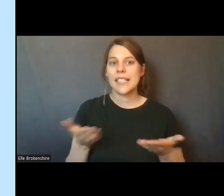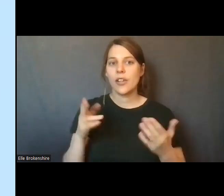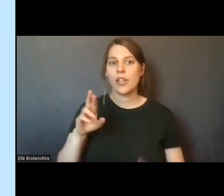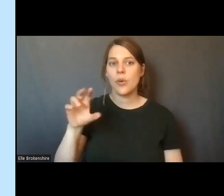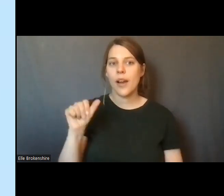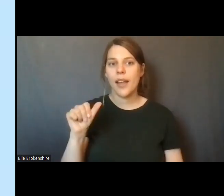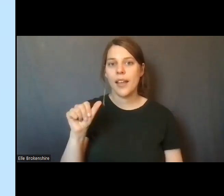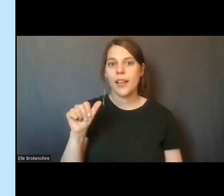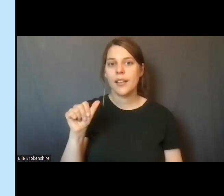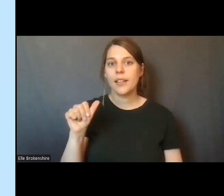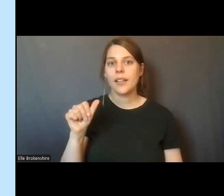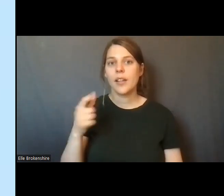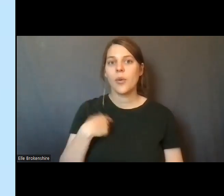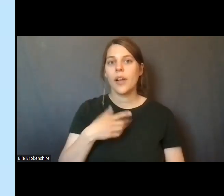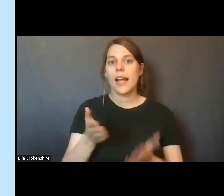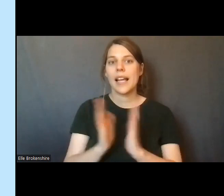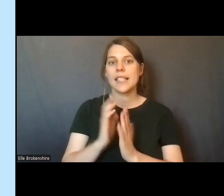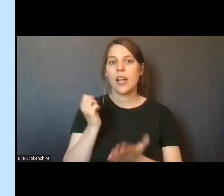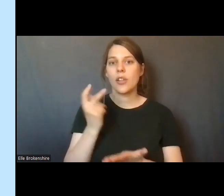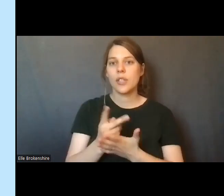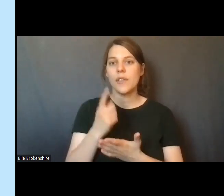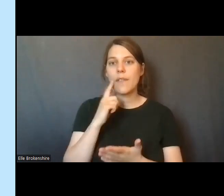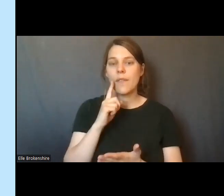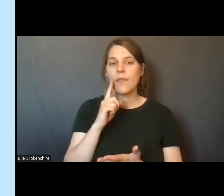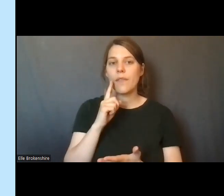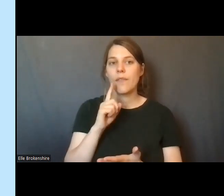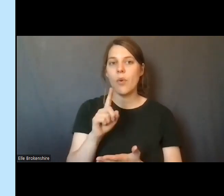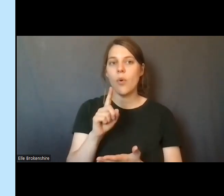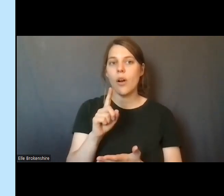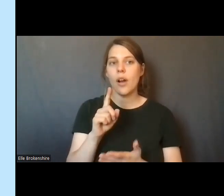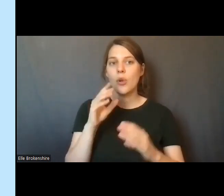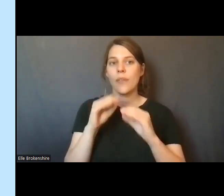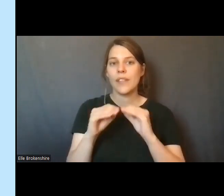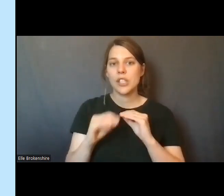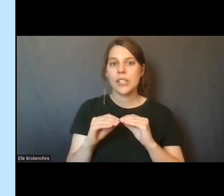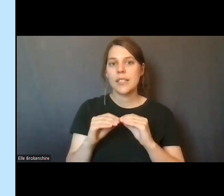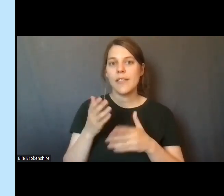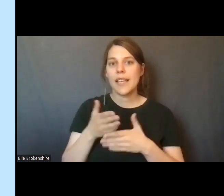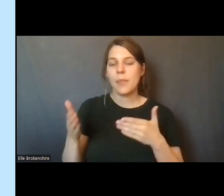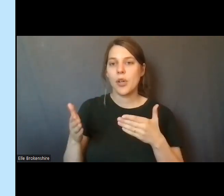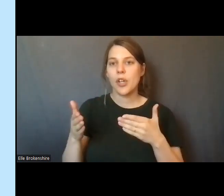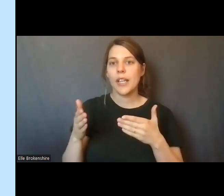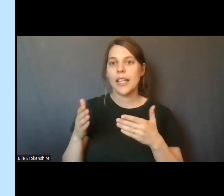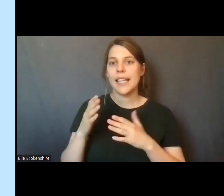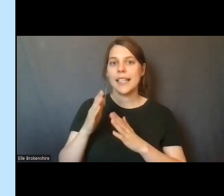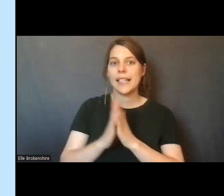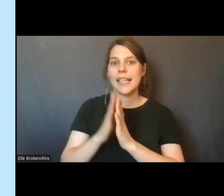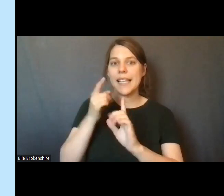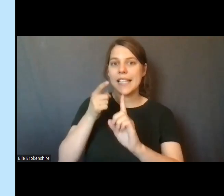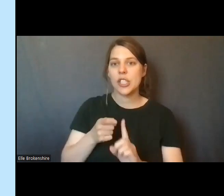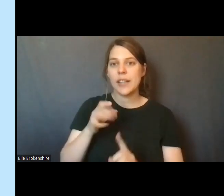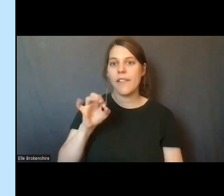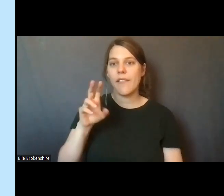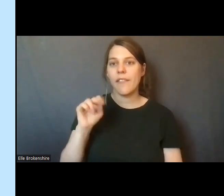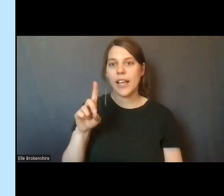is authorization for approval for the revisions for our Neighborhood Initiative Funds guidelines for